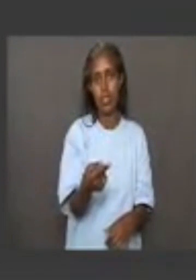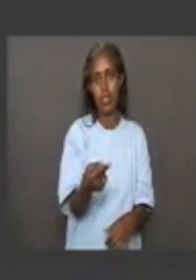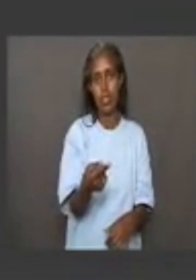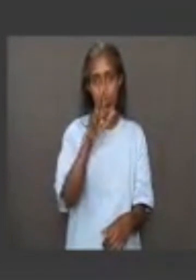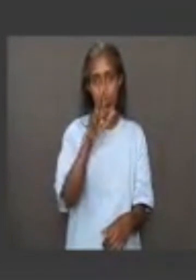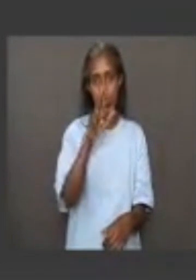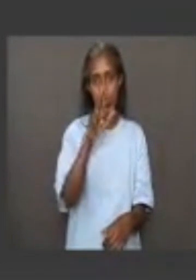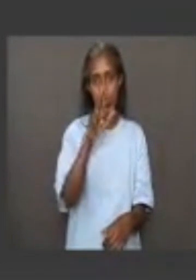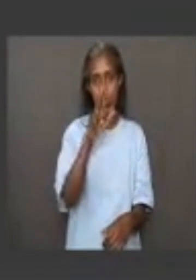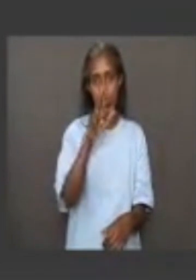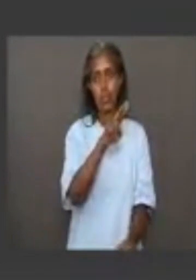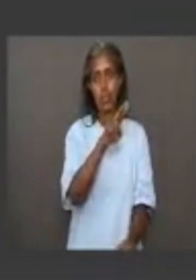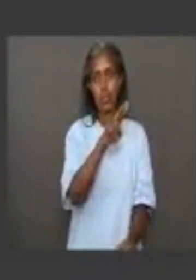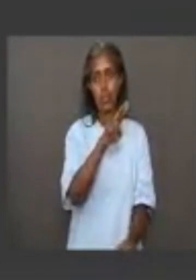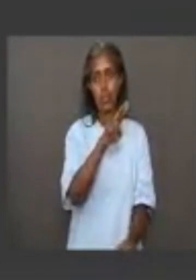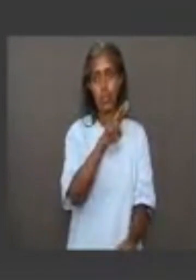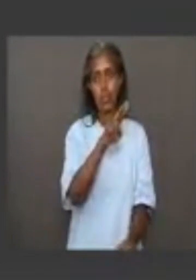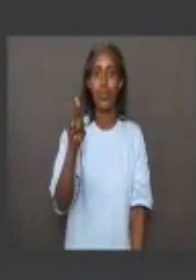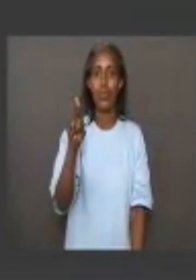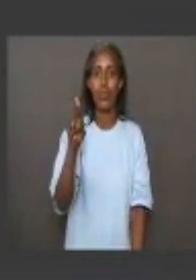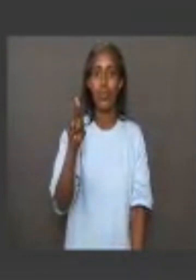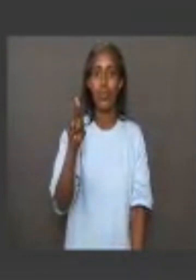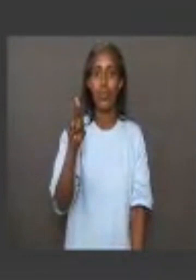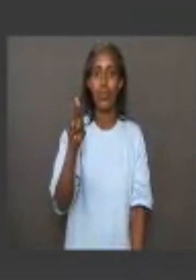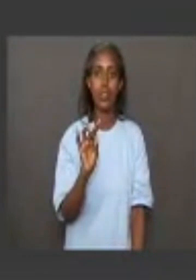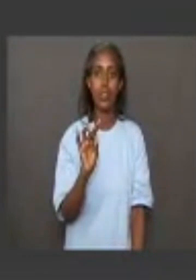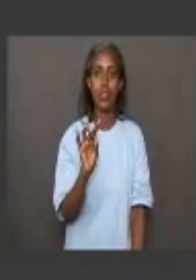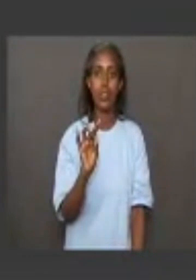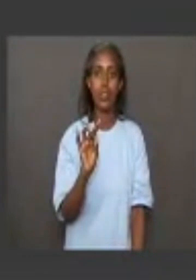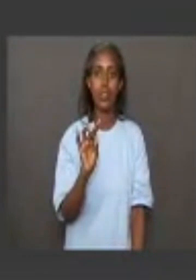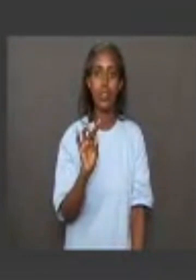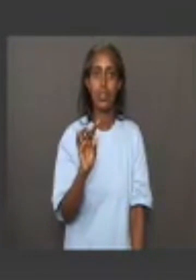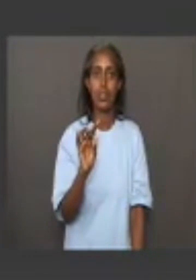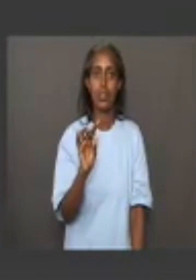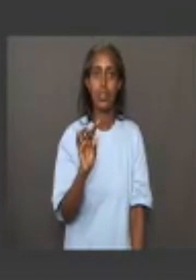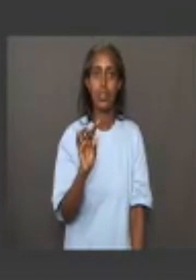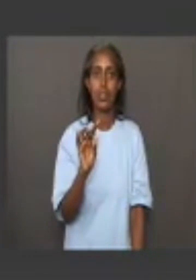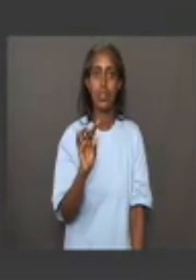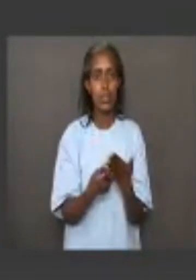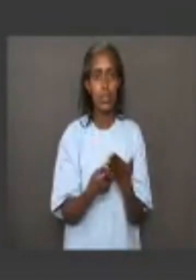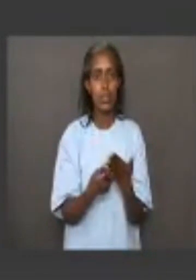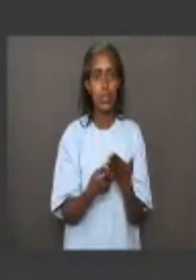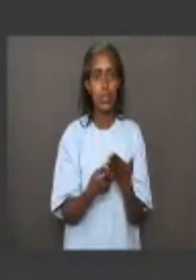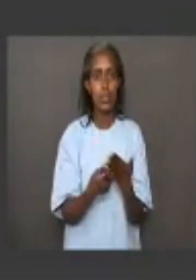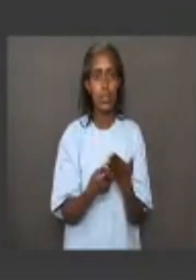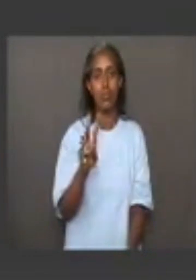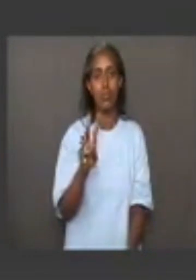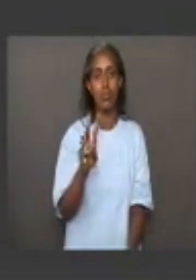root of 8, which is 2.